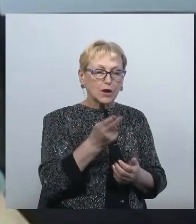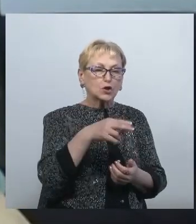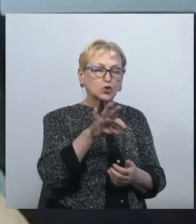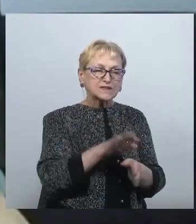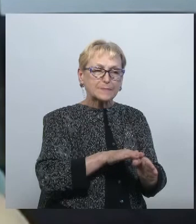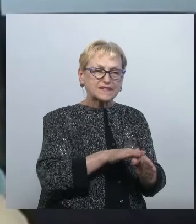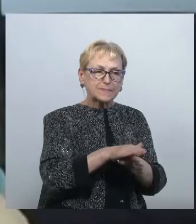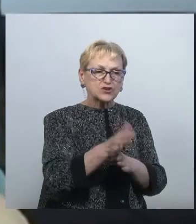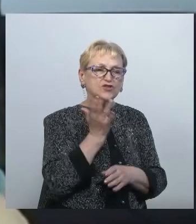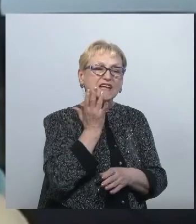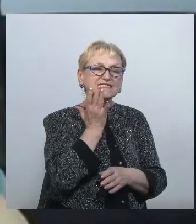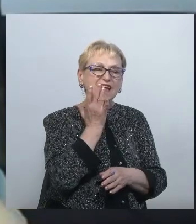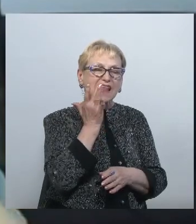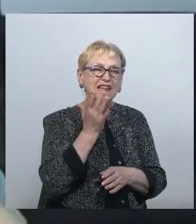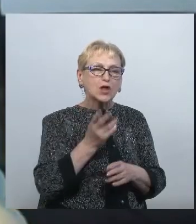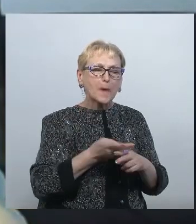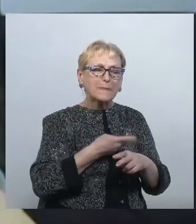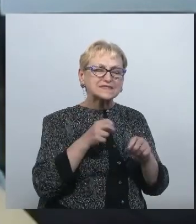standards,